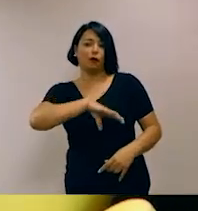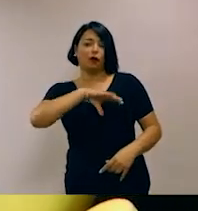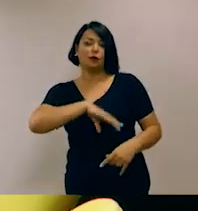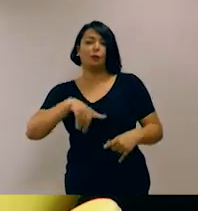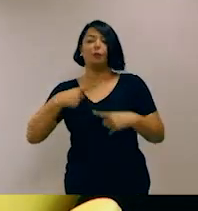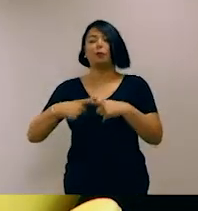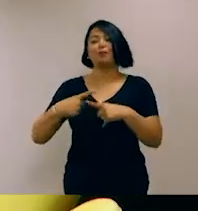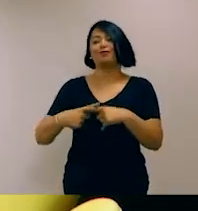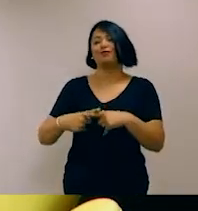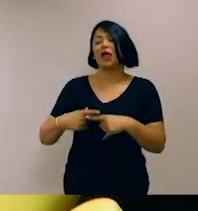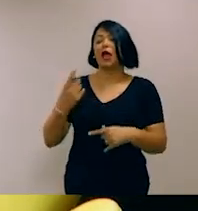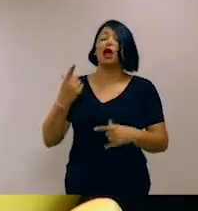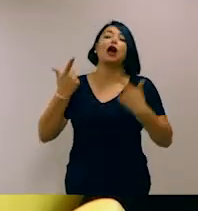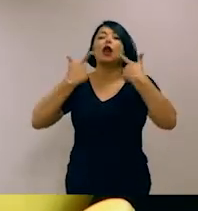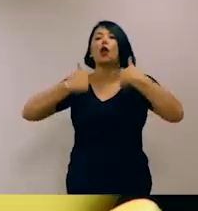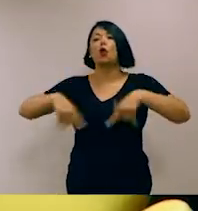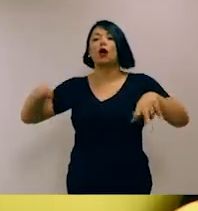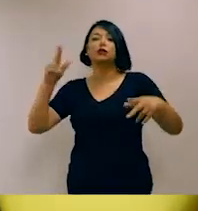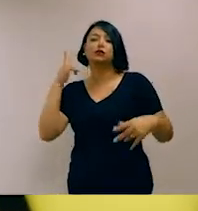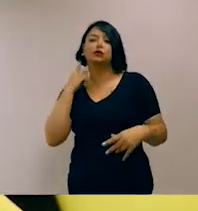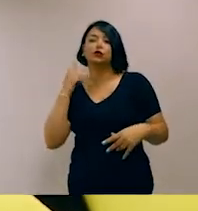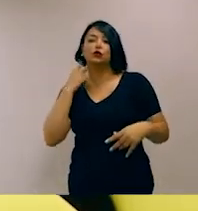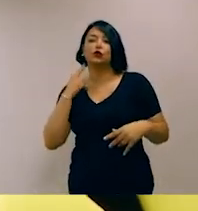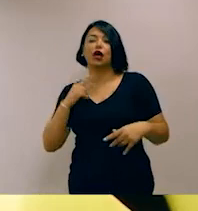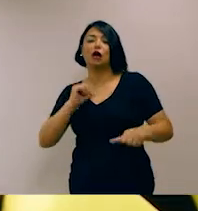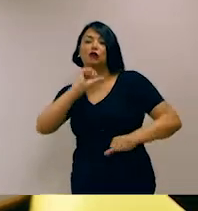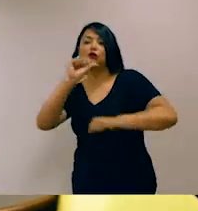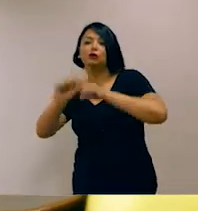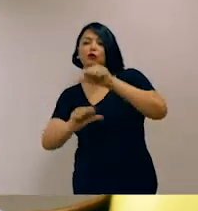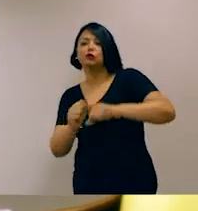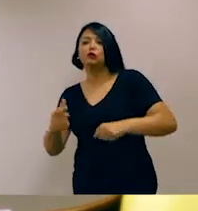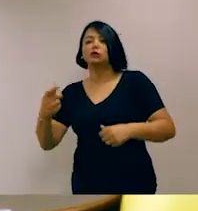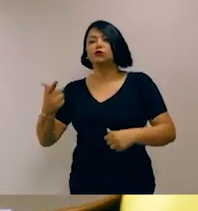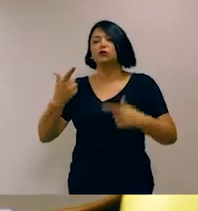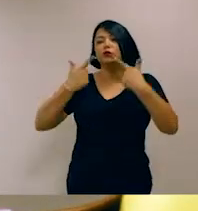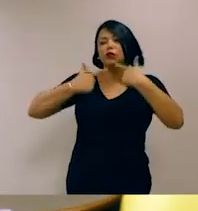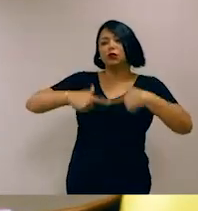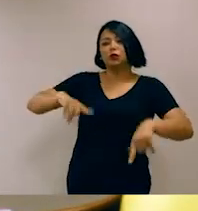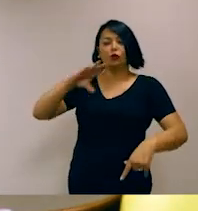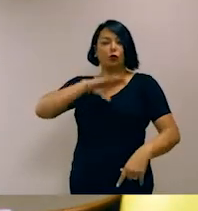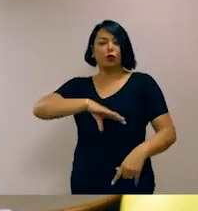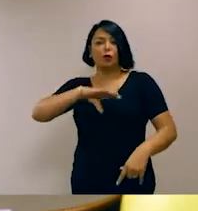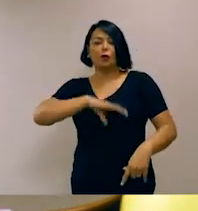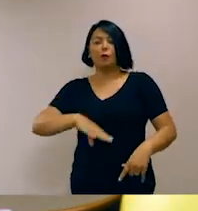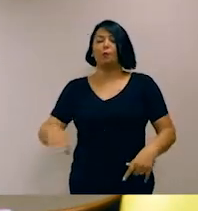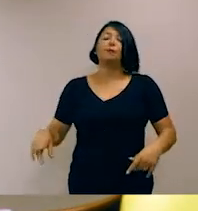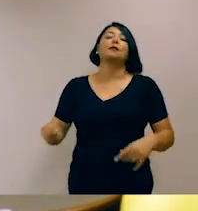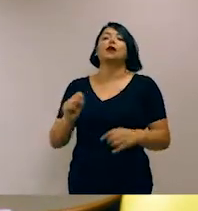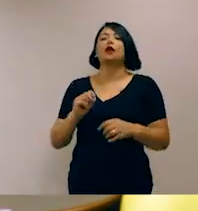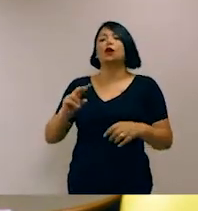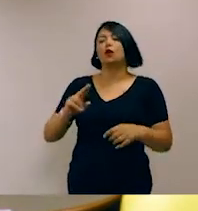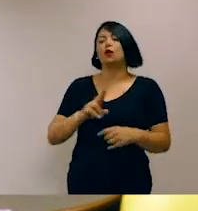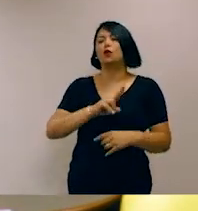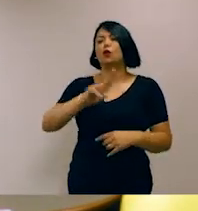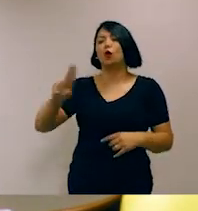because we are dealing with natural language and in Portuguese, which is